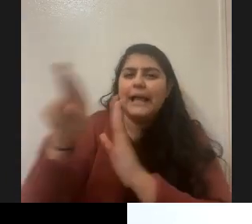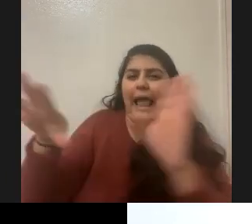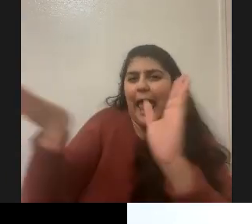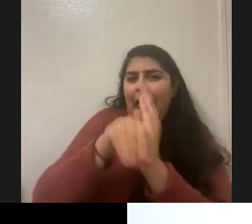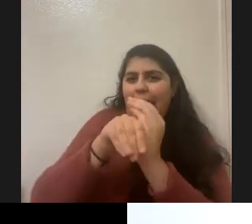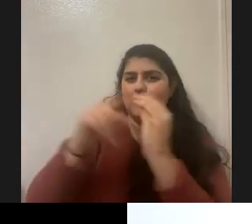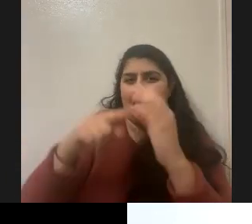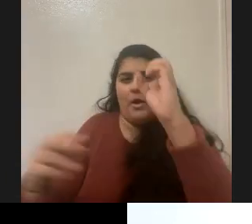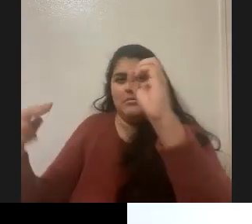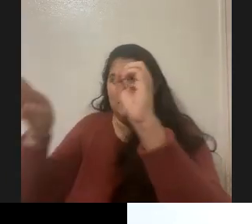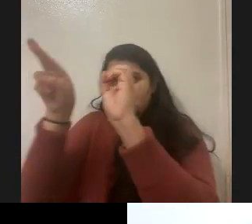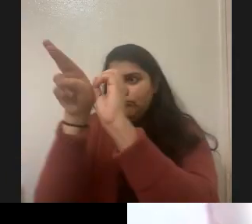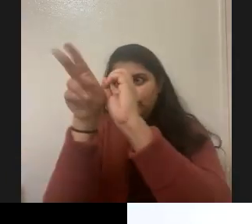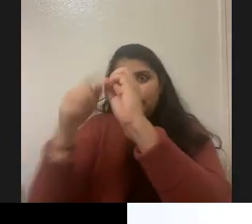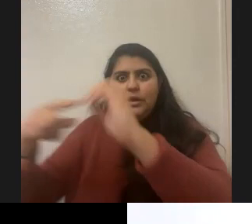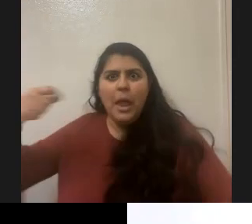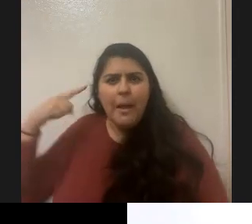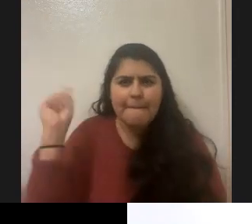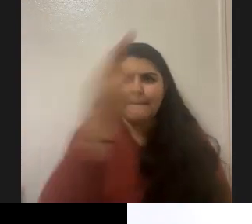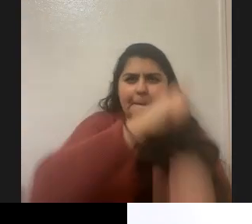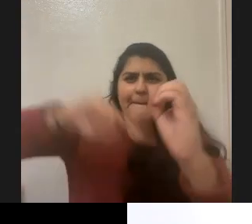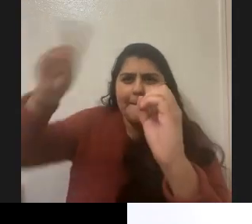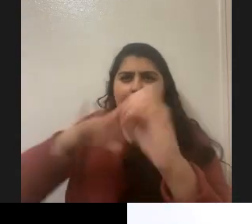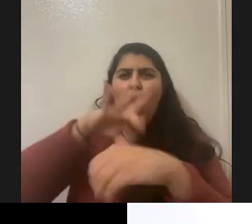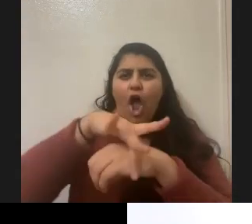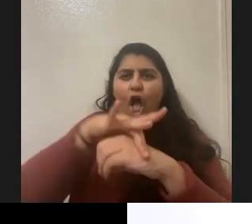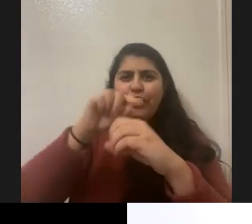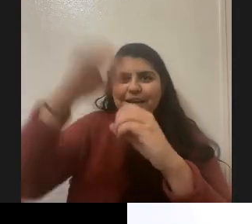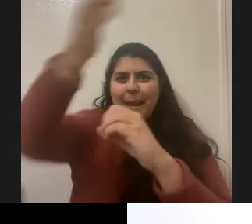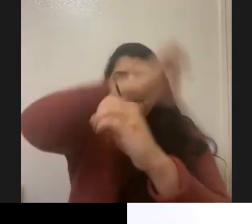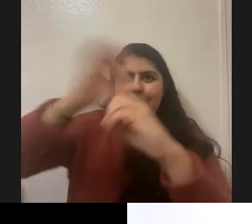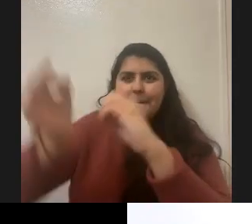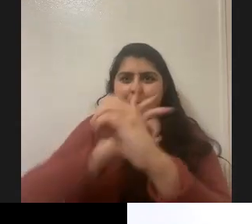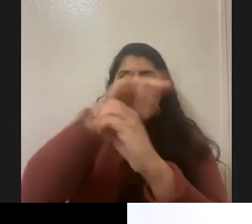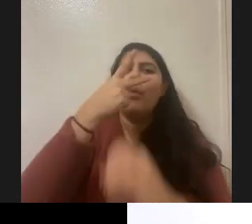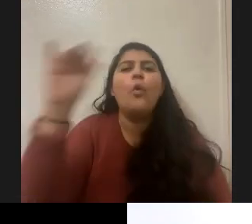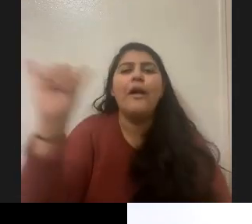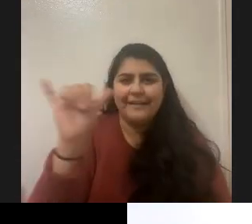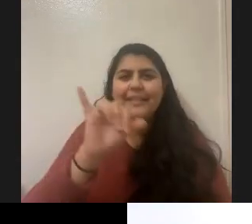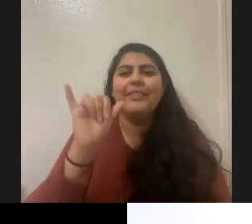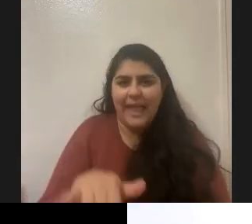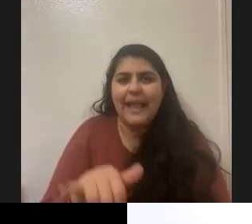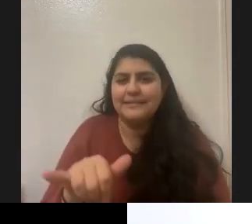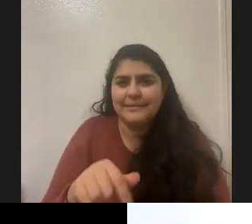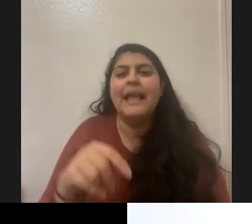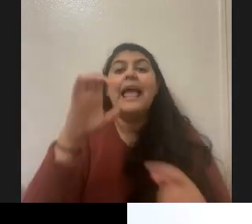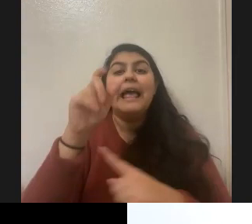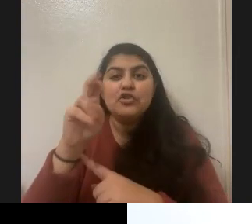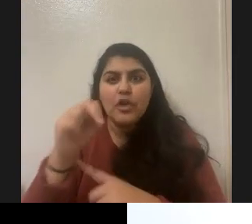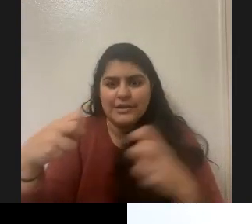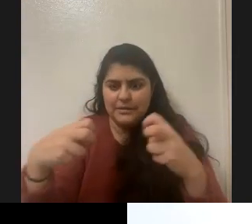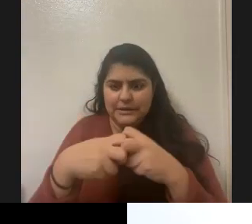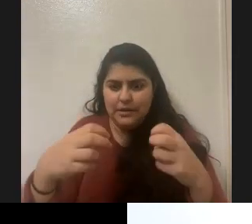so that it's going so fast, it flies off. In the same way, our electron is heated up and powered so much, it will fly off